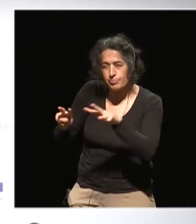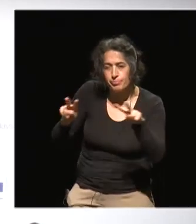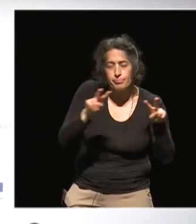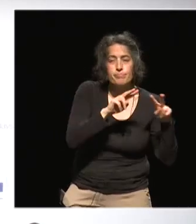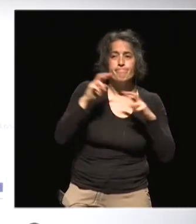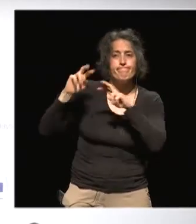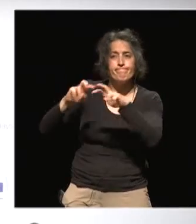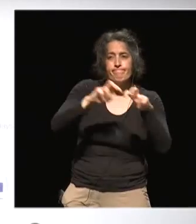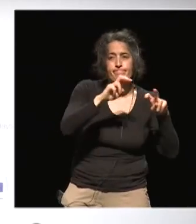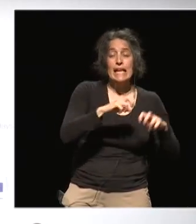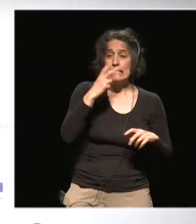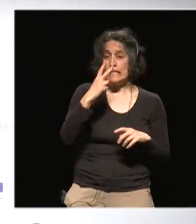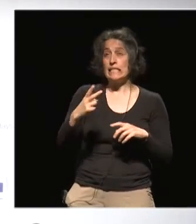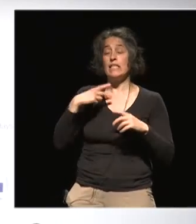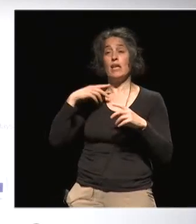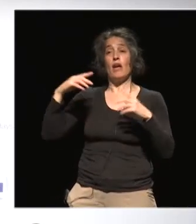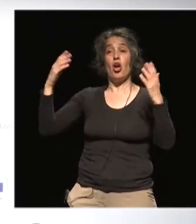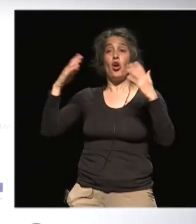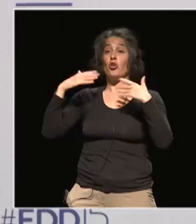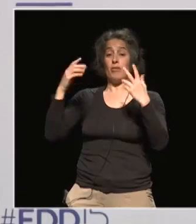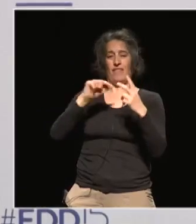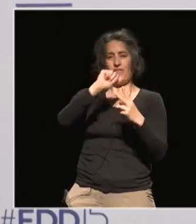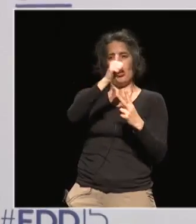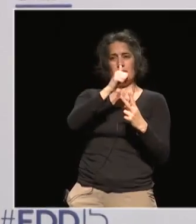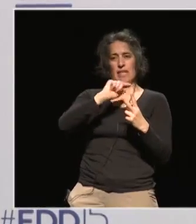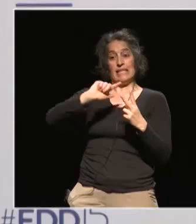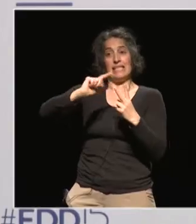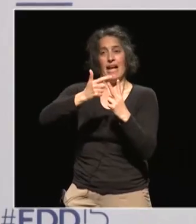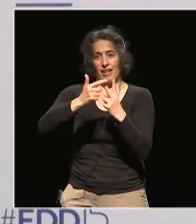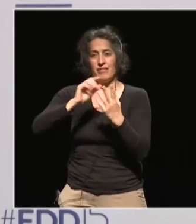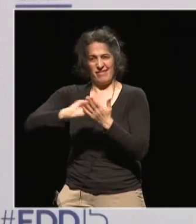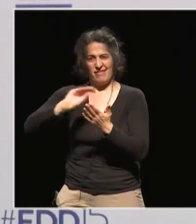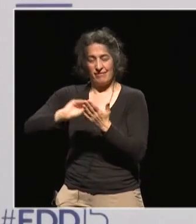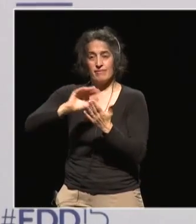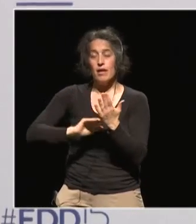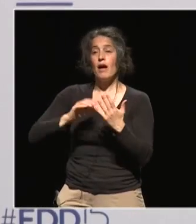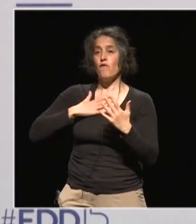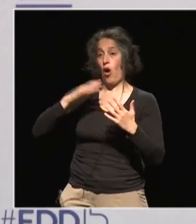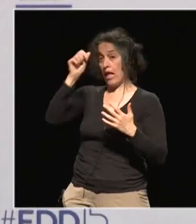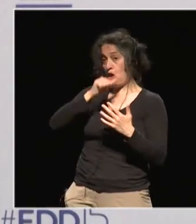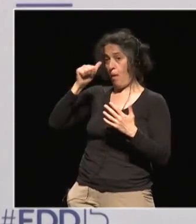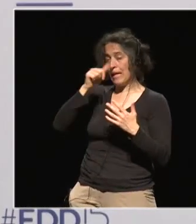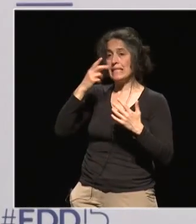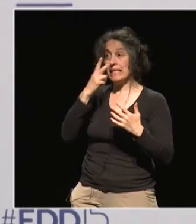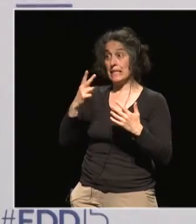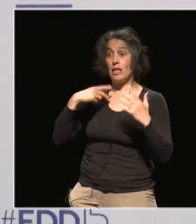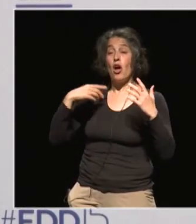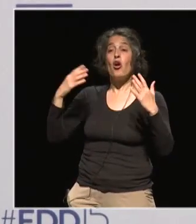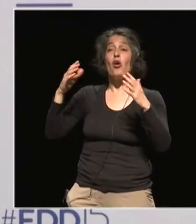reduction in the greenhouse gases. And this has been reflected is because of the massive